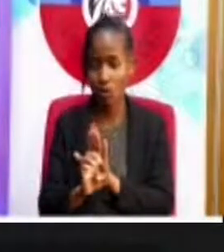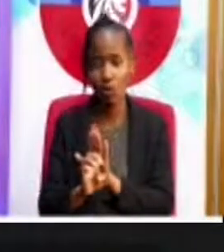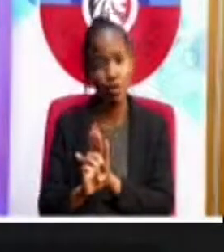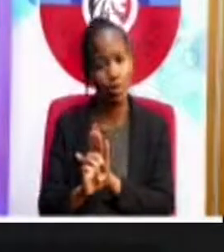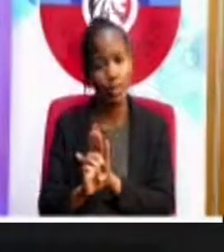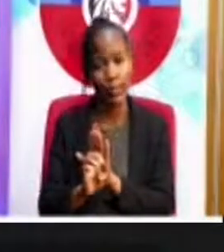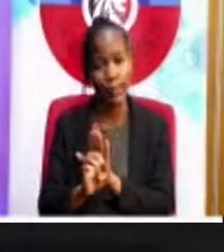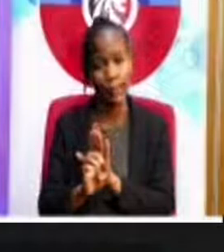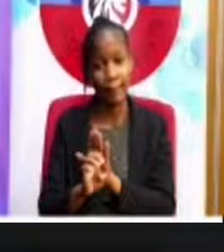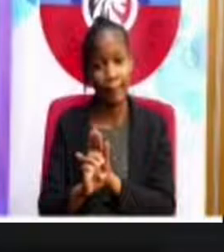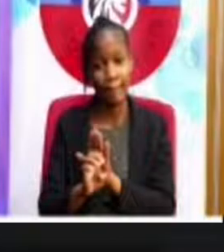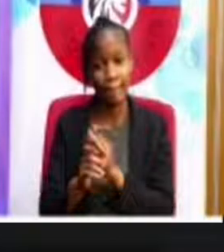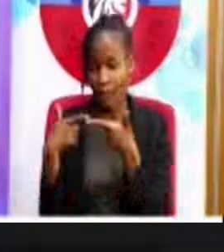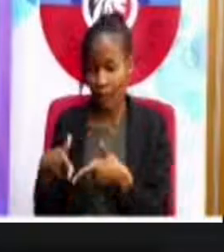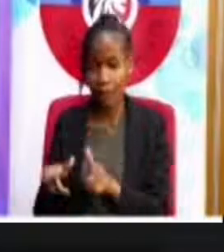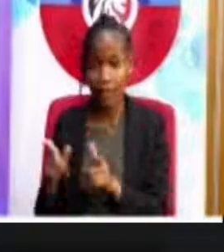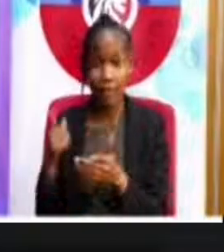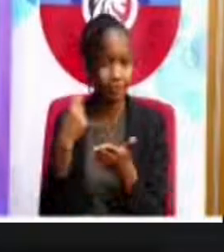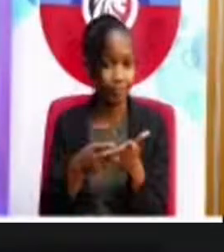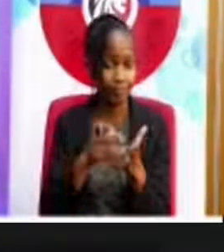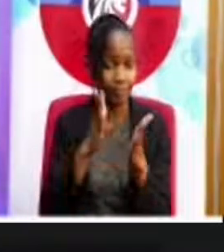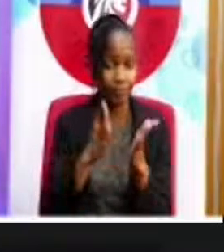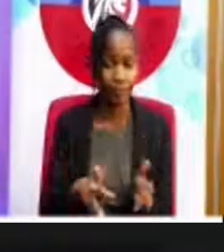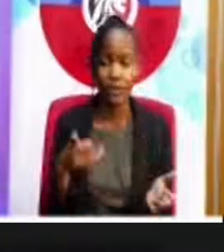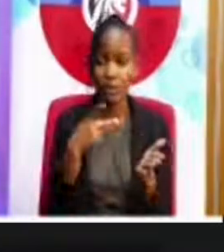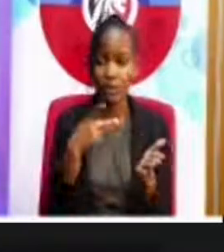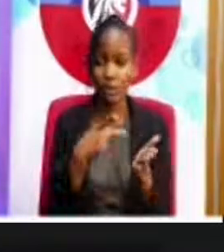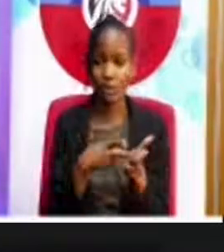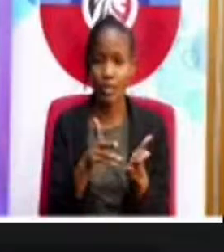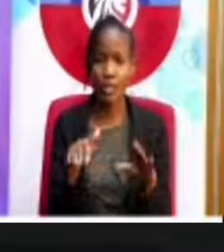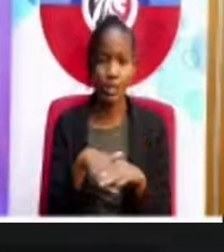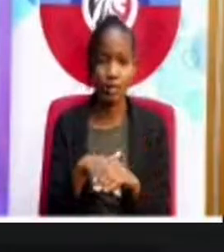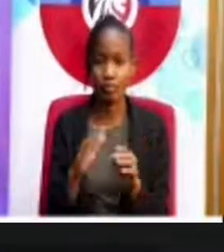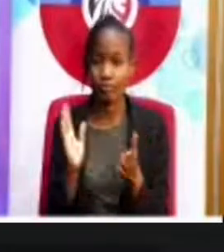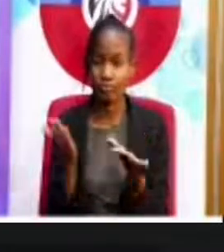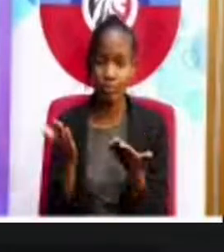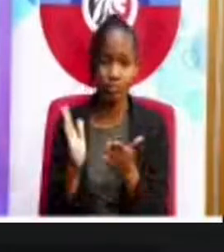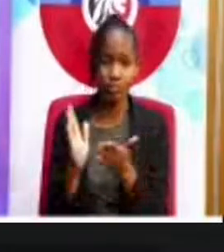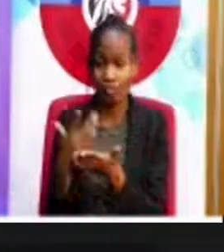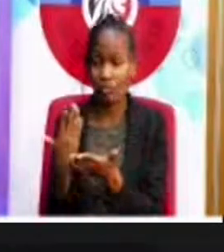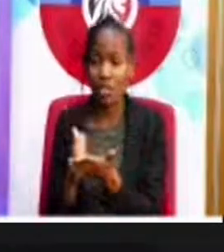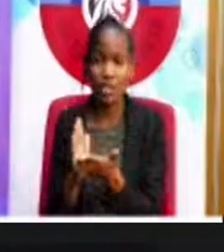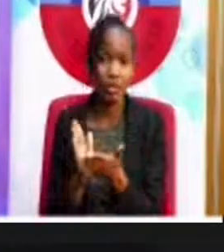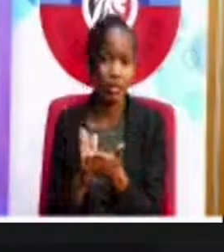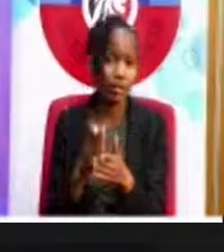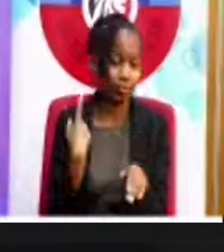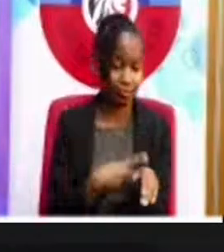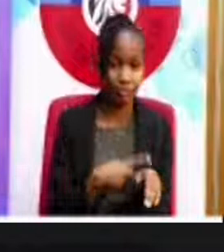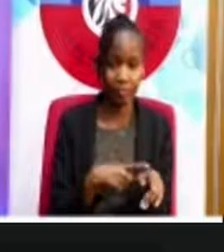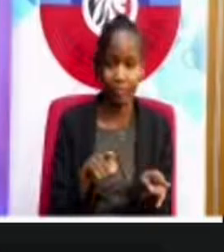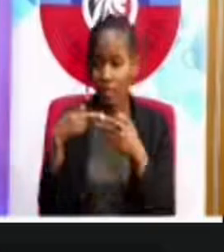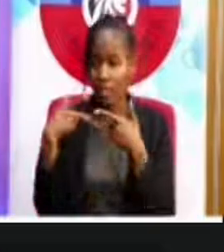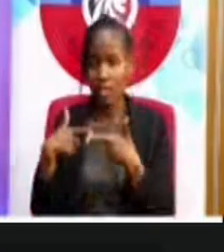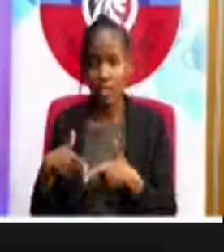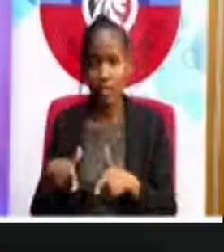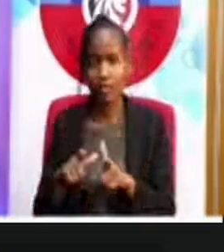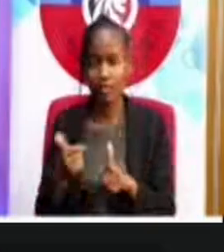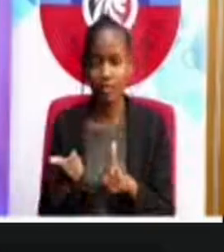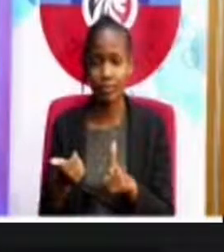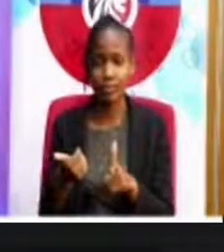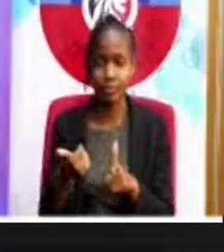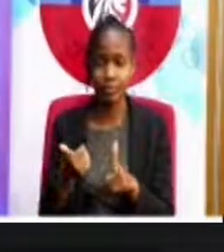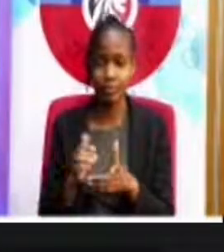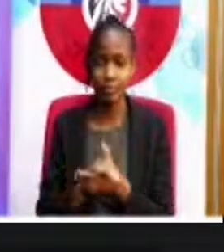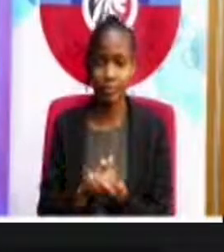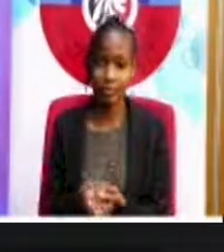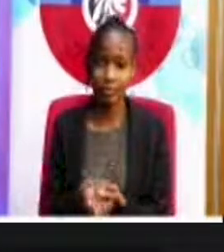allowing taxpayers to pay in installments, allowing the warehousing of goods beyond the usual time